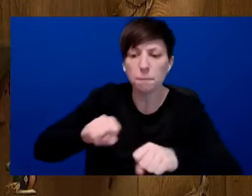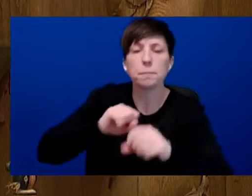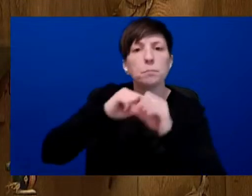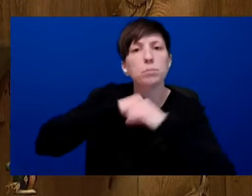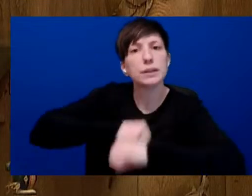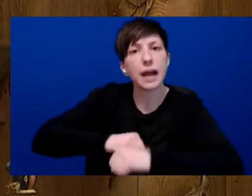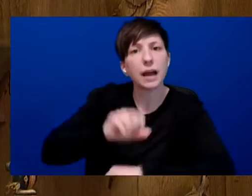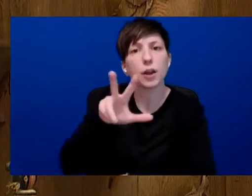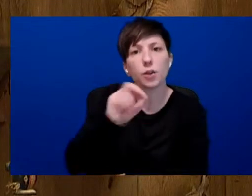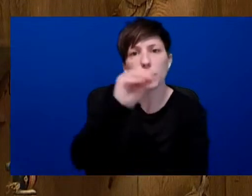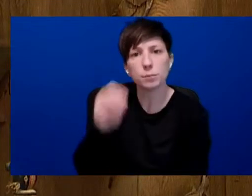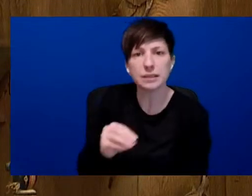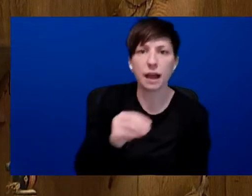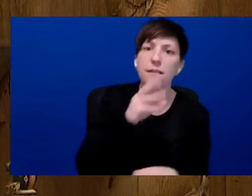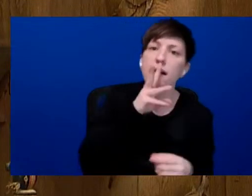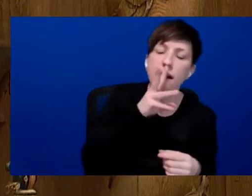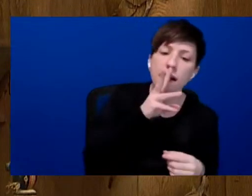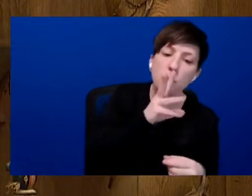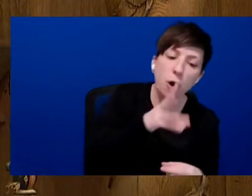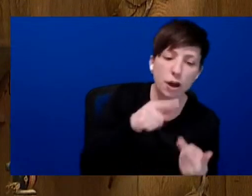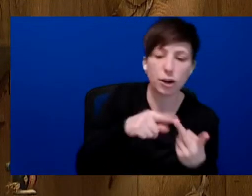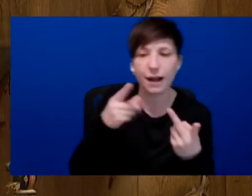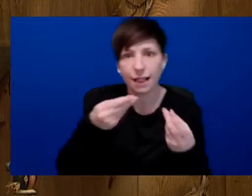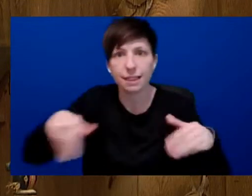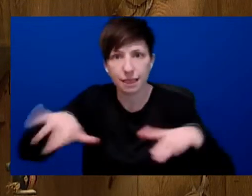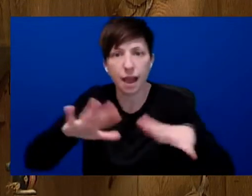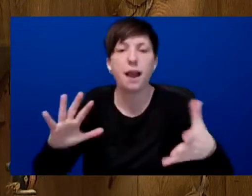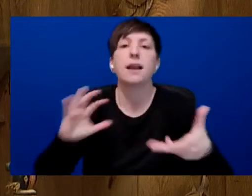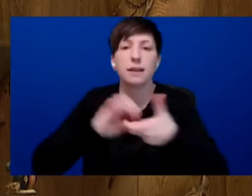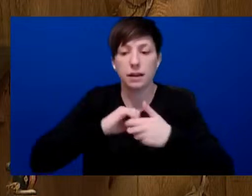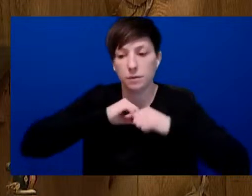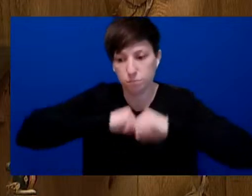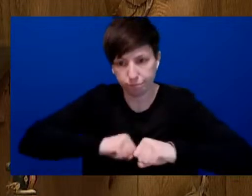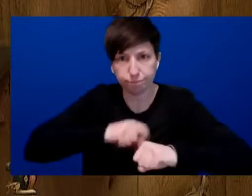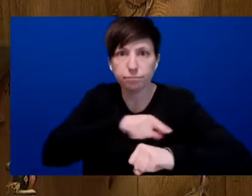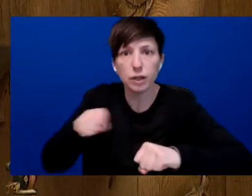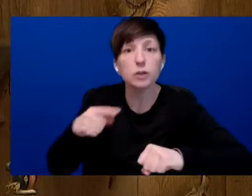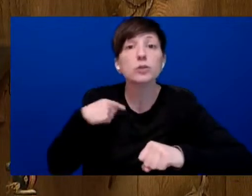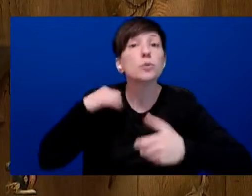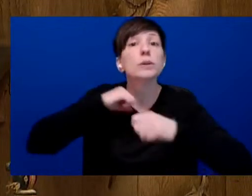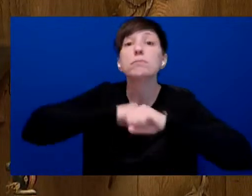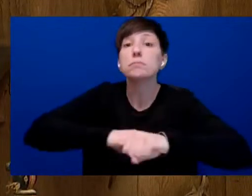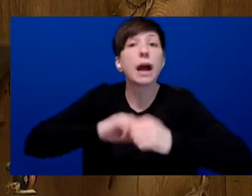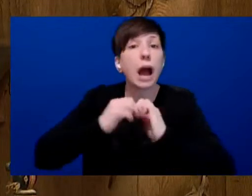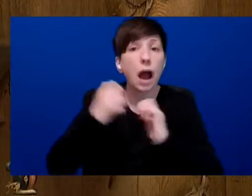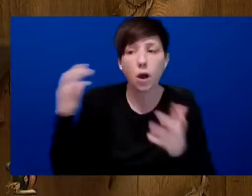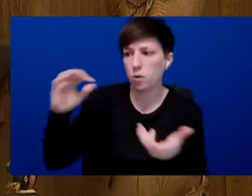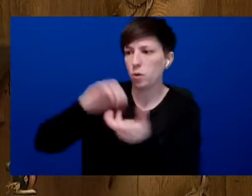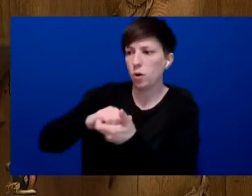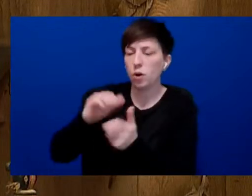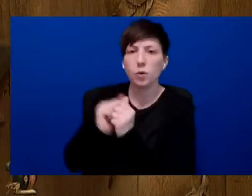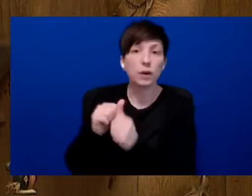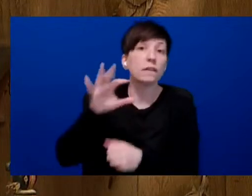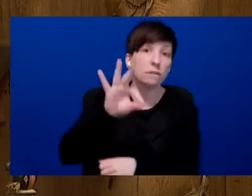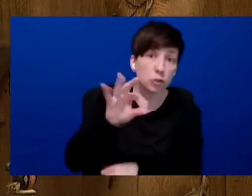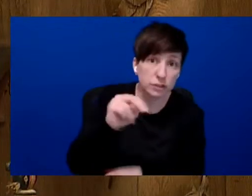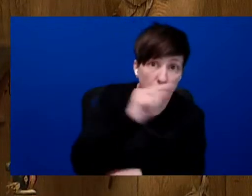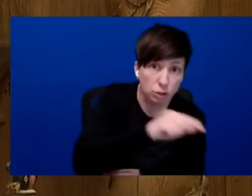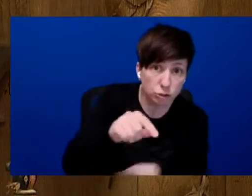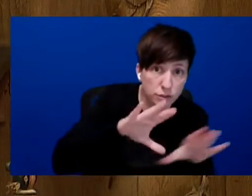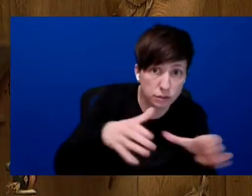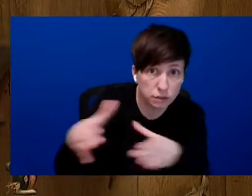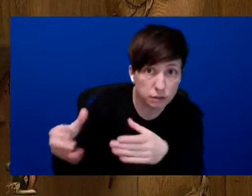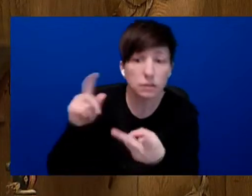action is being taken in partnership with First Nations, the federal government, and local communities. This will help